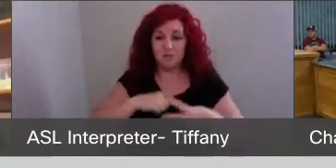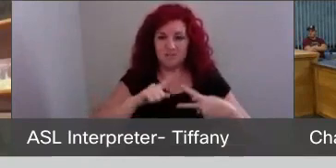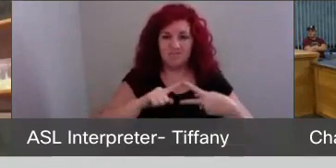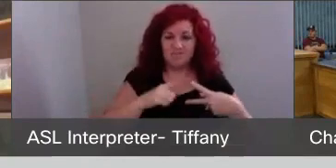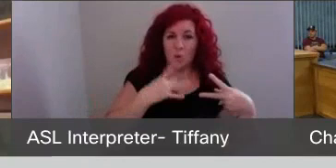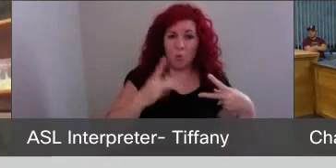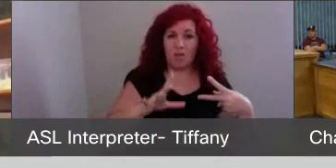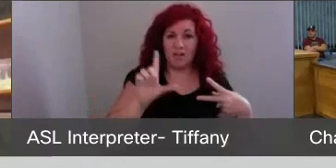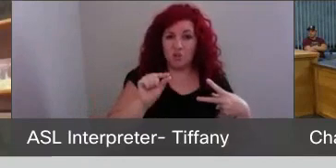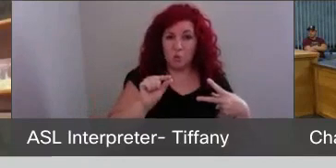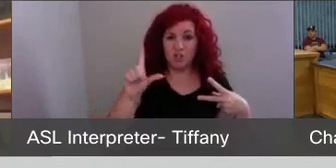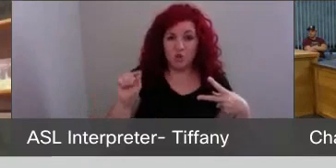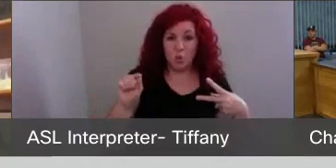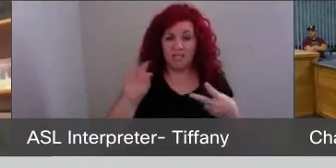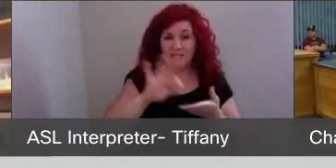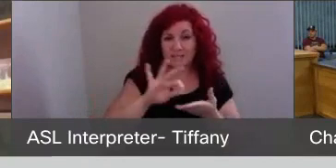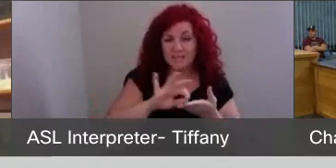the 2020 census was